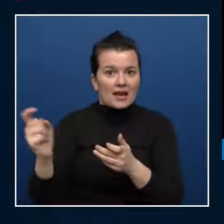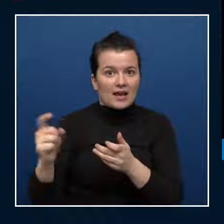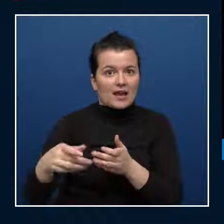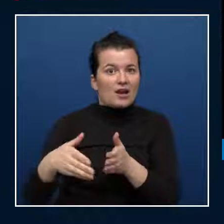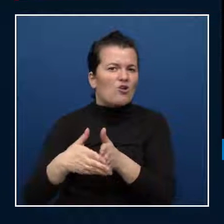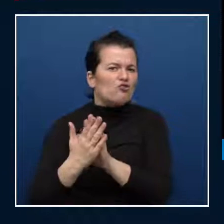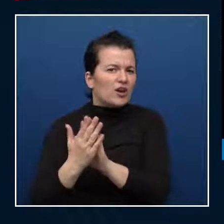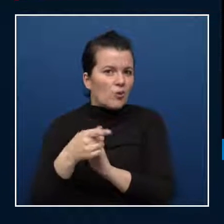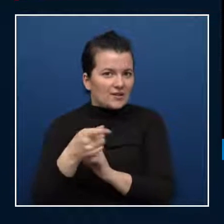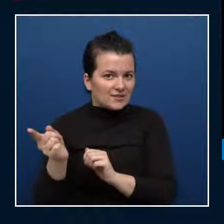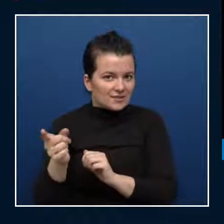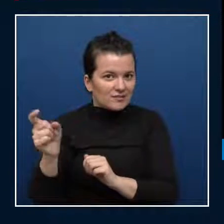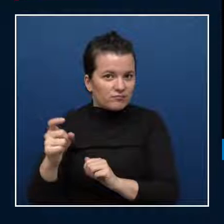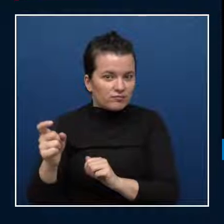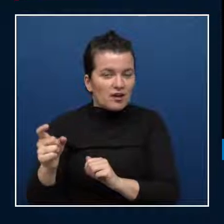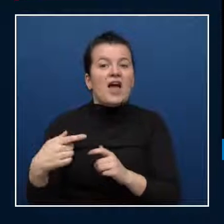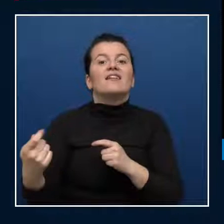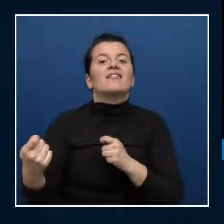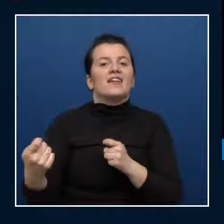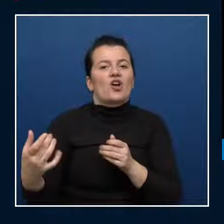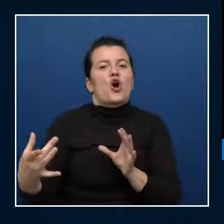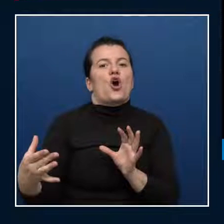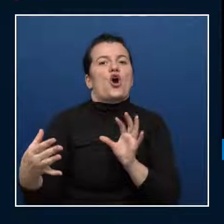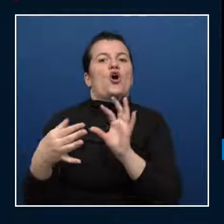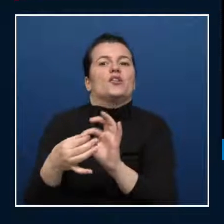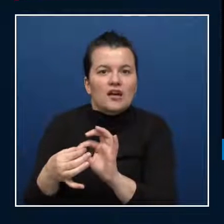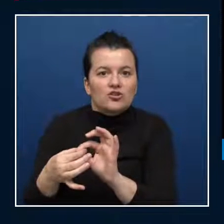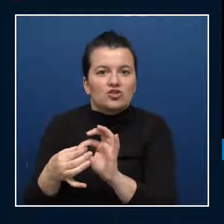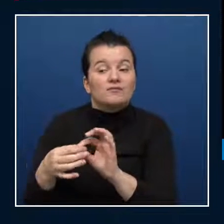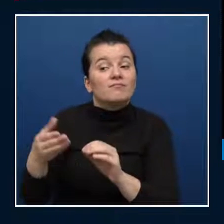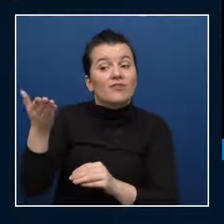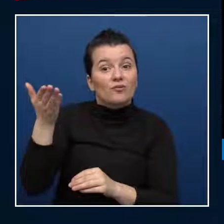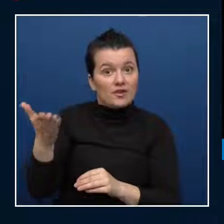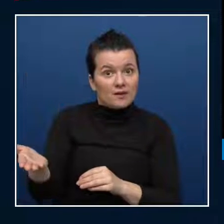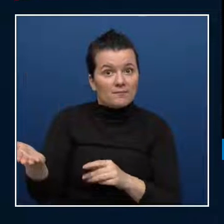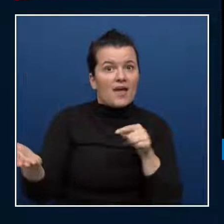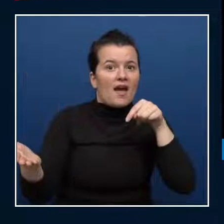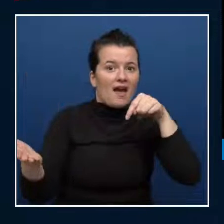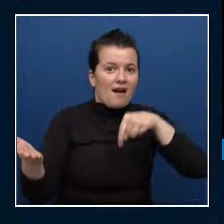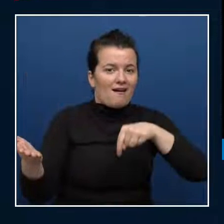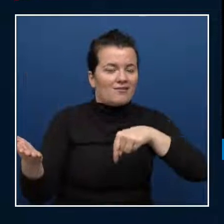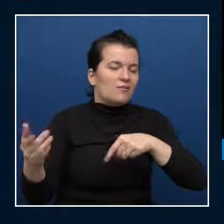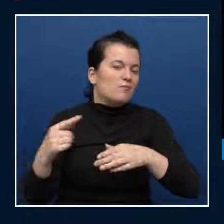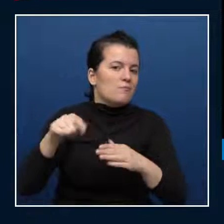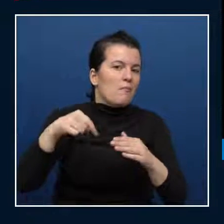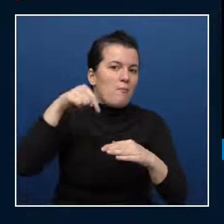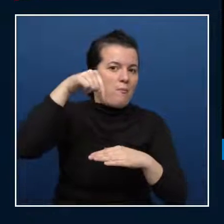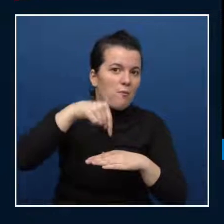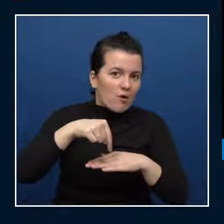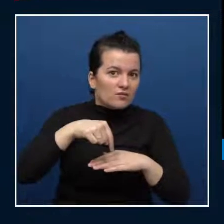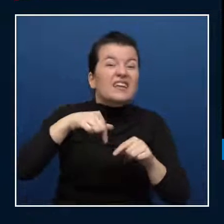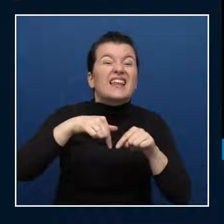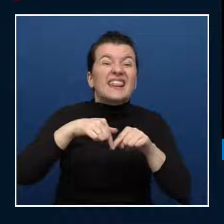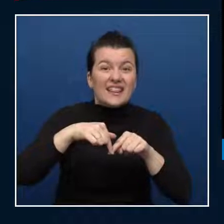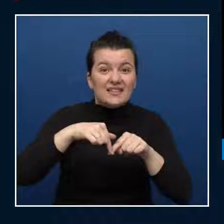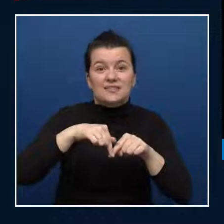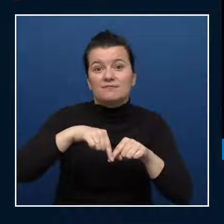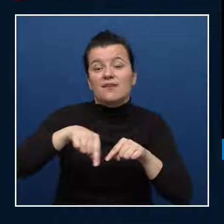then the connection will actually start between your end user and that endpoint. It won't be going all the way through Traffic